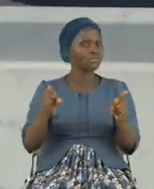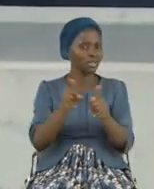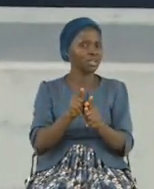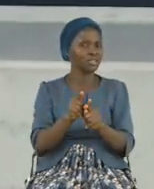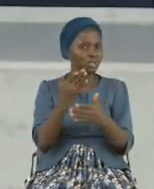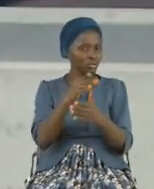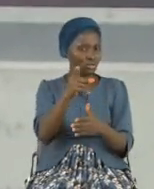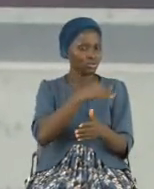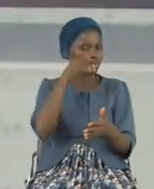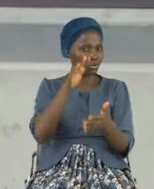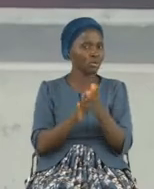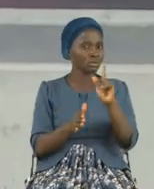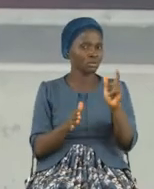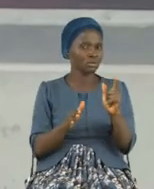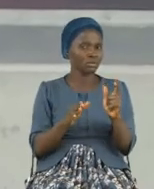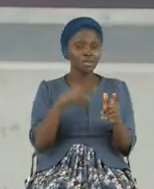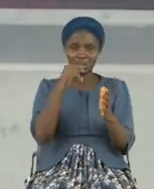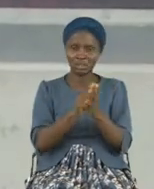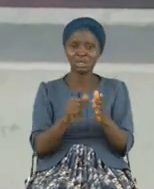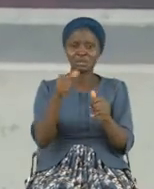said, everything was all right.